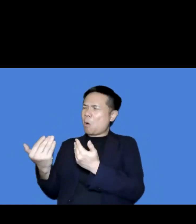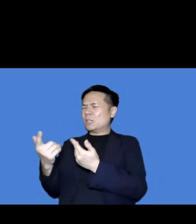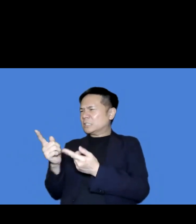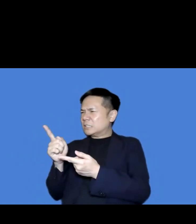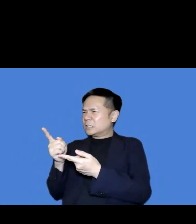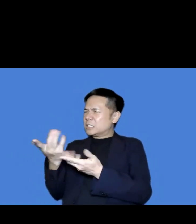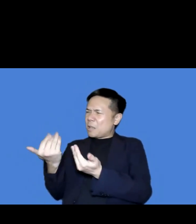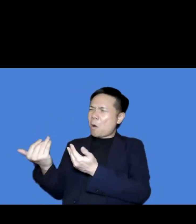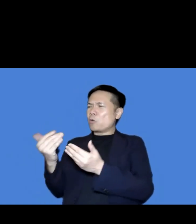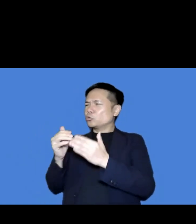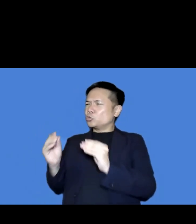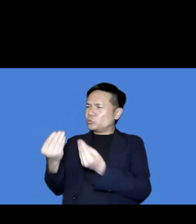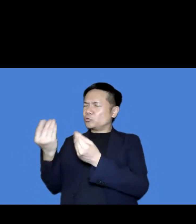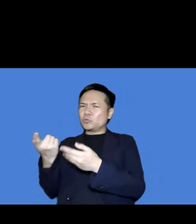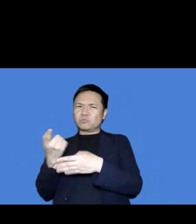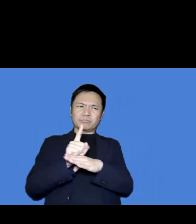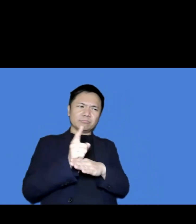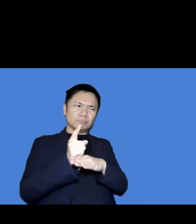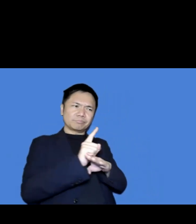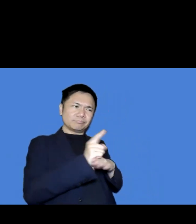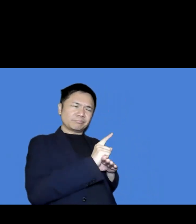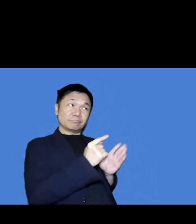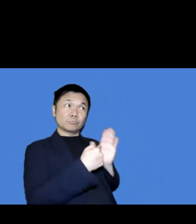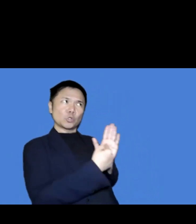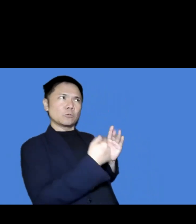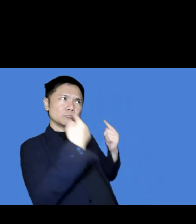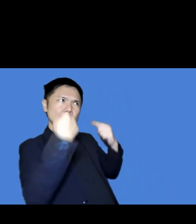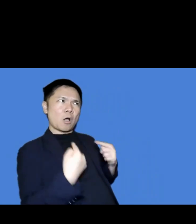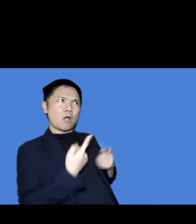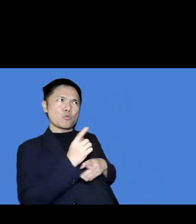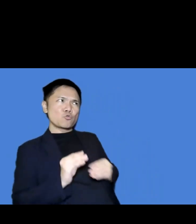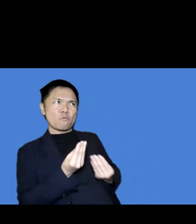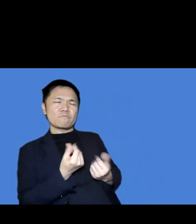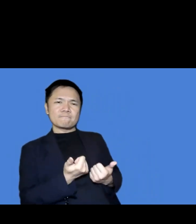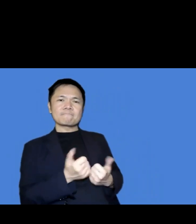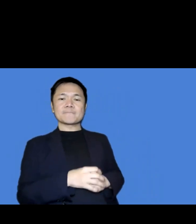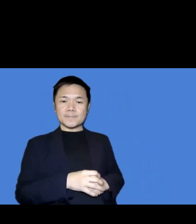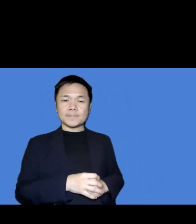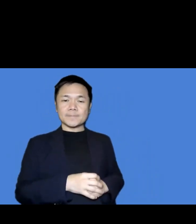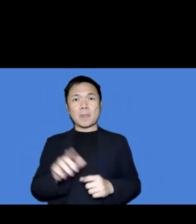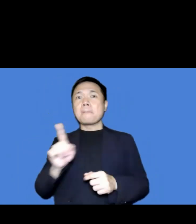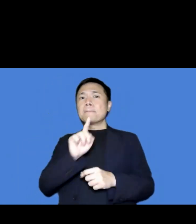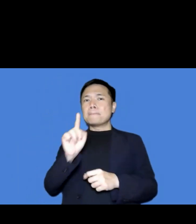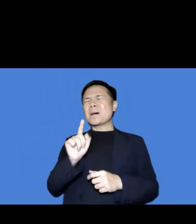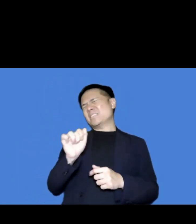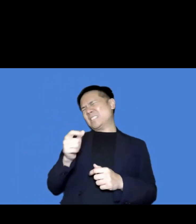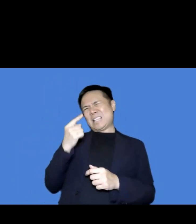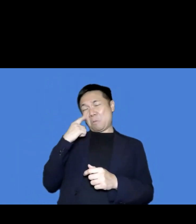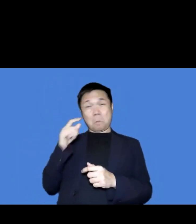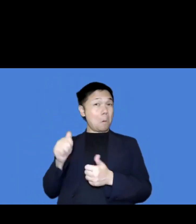to improve the position of persons with disabilities. However, there is a still long way to